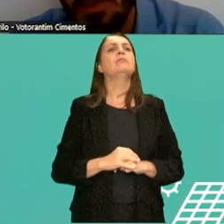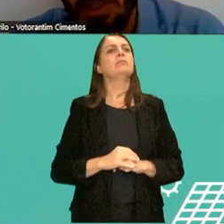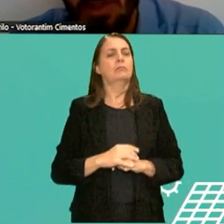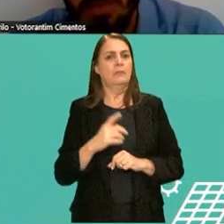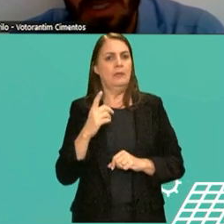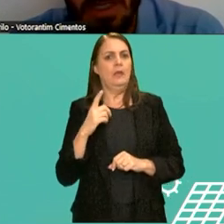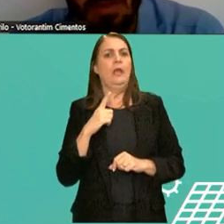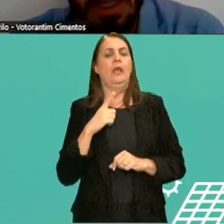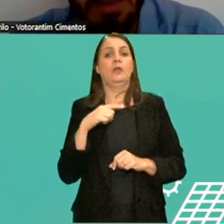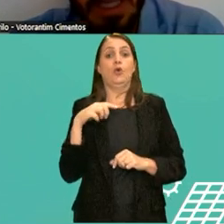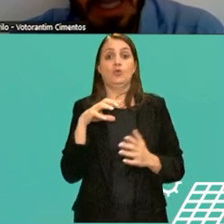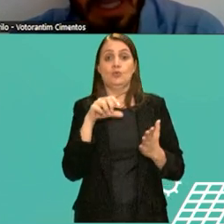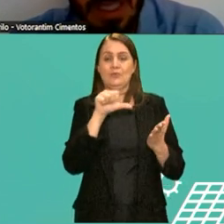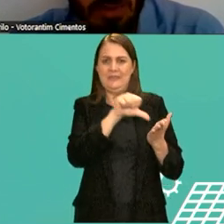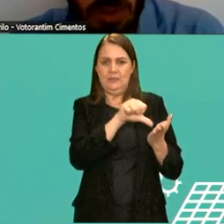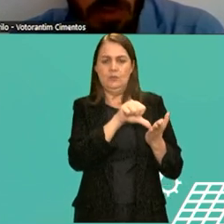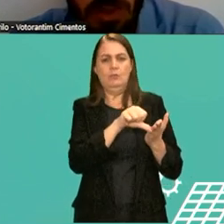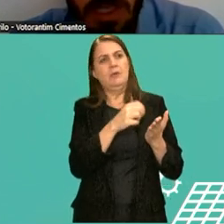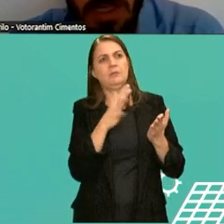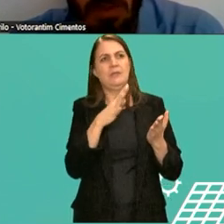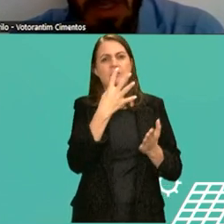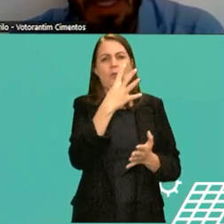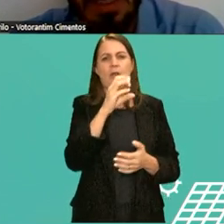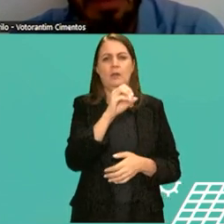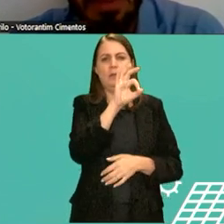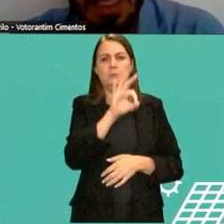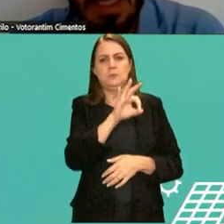40% of the emissions reductions